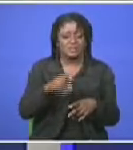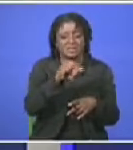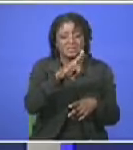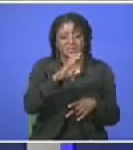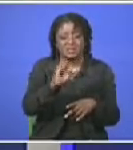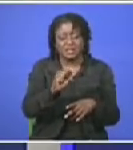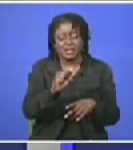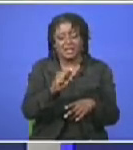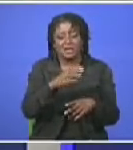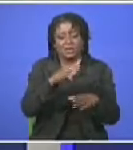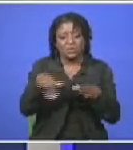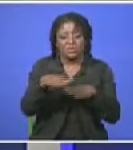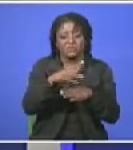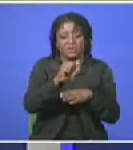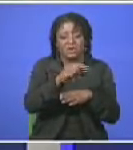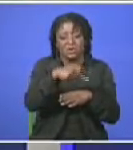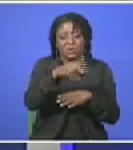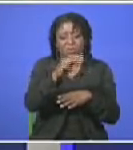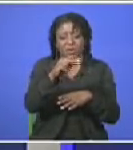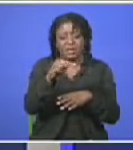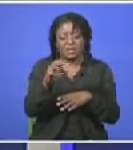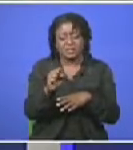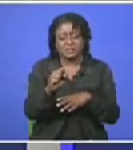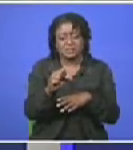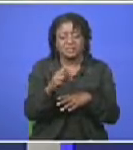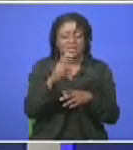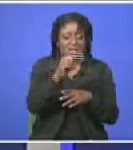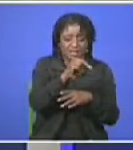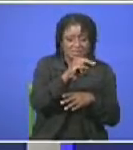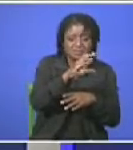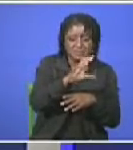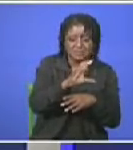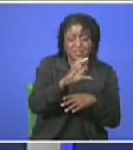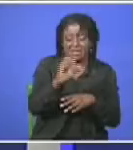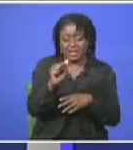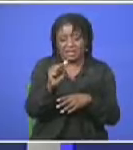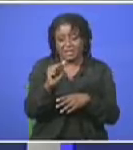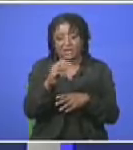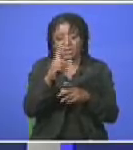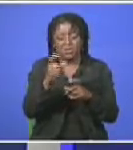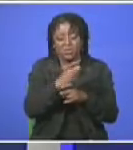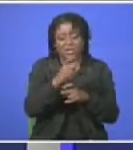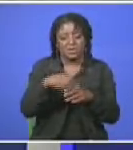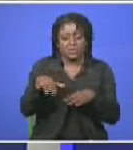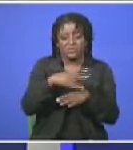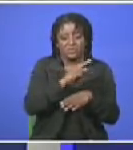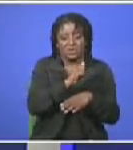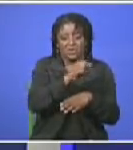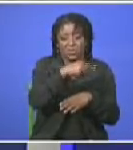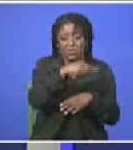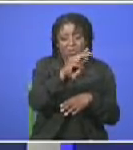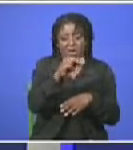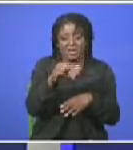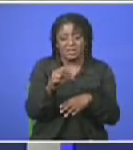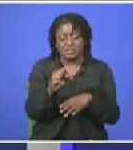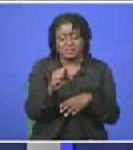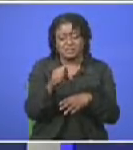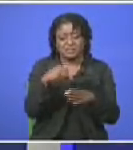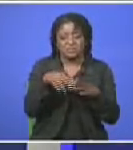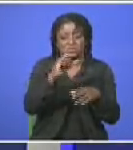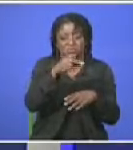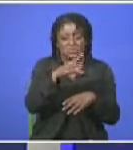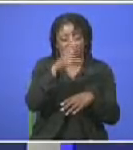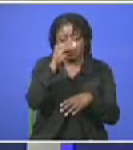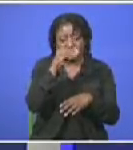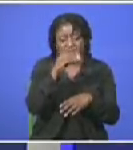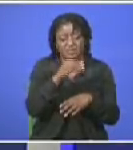35-3. As for the junior boys, NCA also winning over Aquinas there 12-2. QC getting some redemption against SAC, holding on for a 10-7